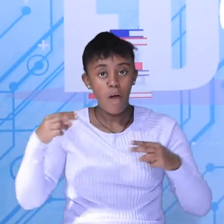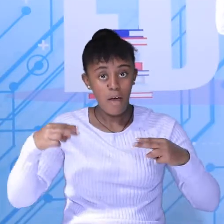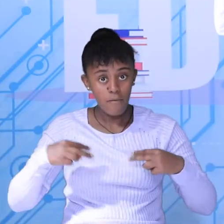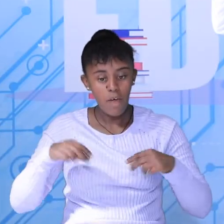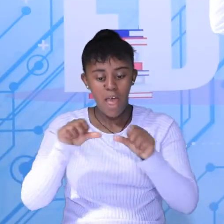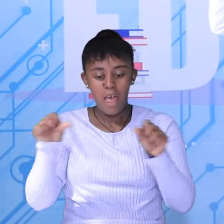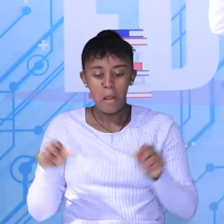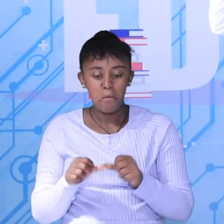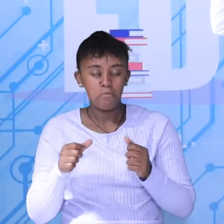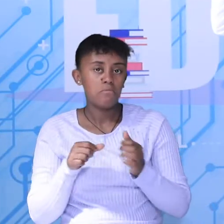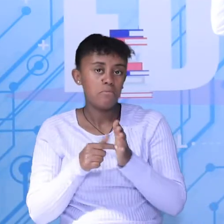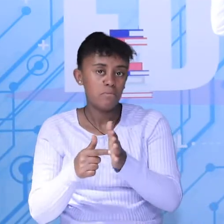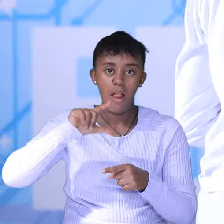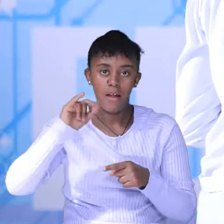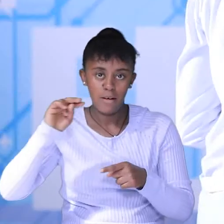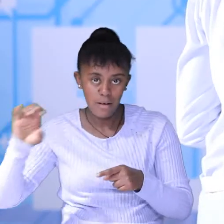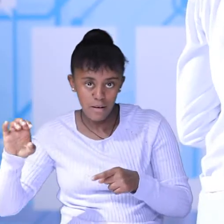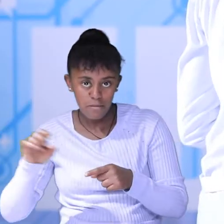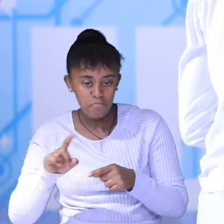such area, there is a line,